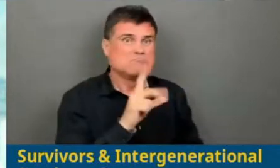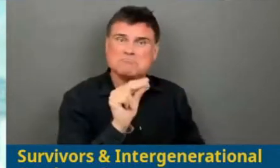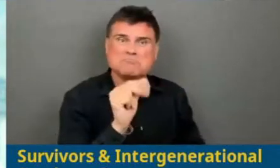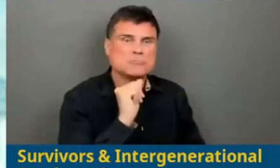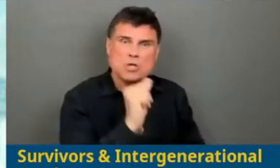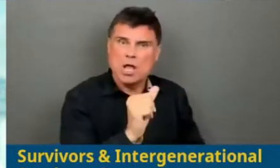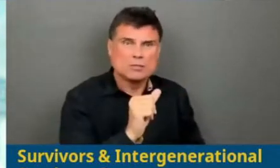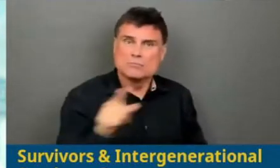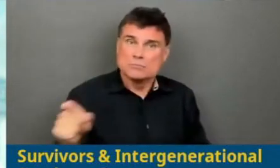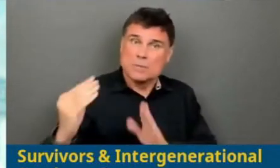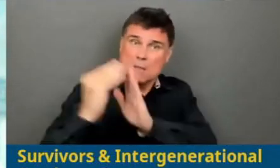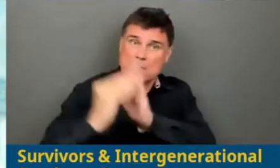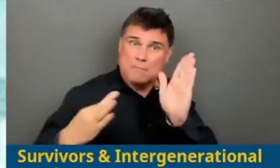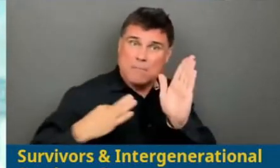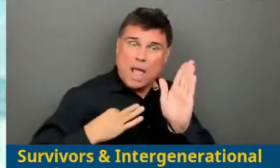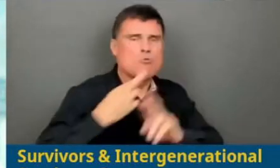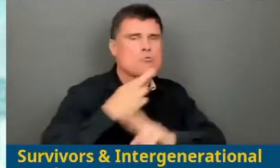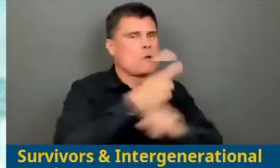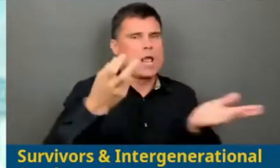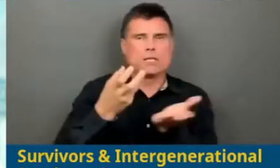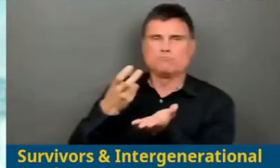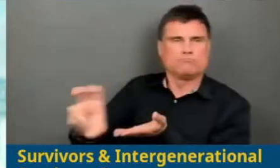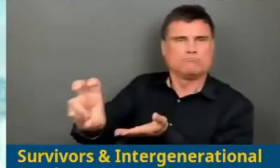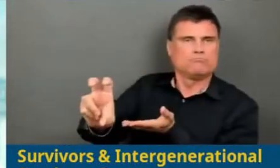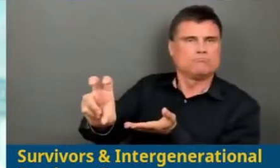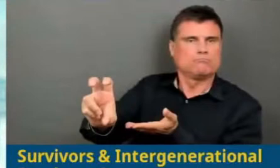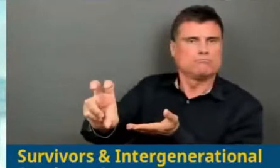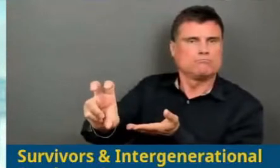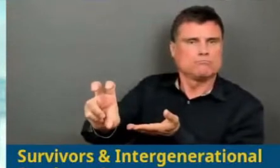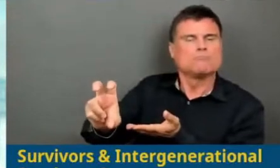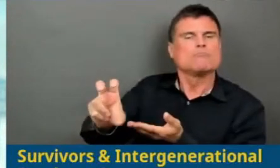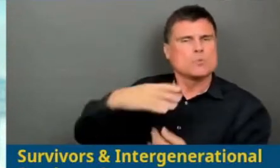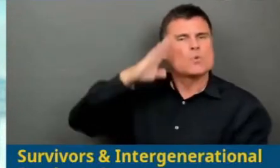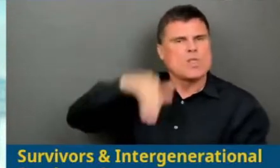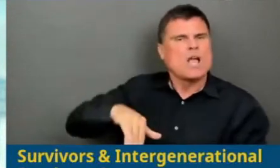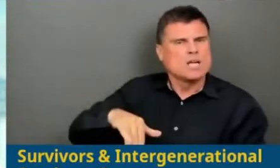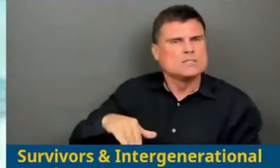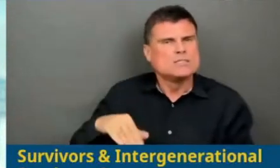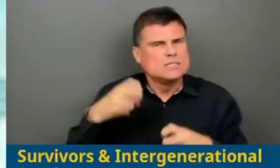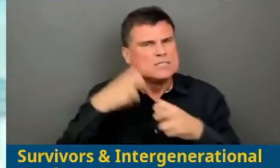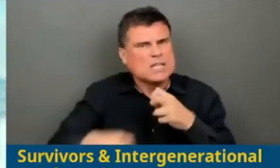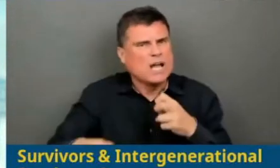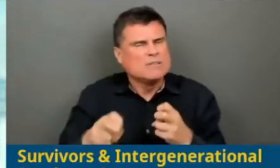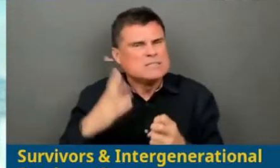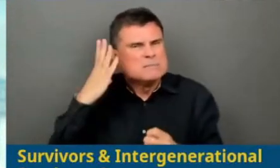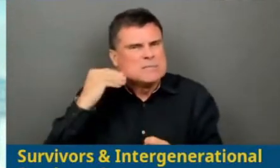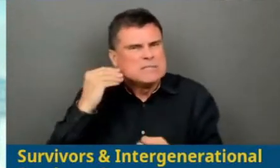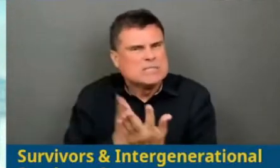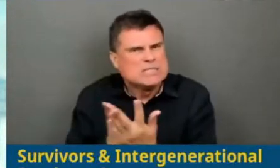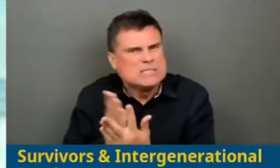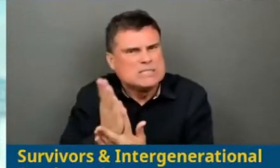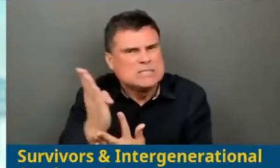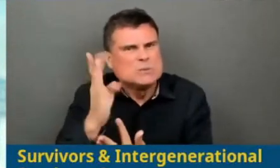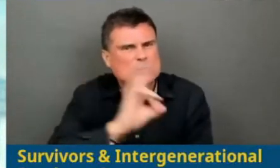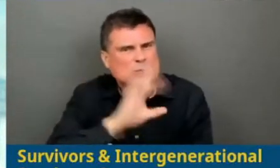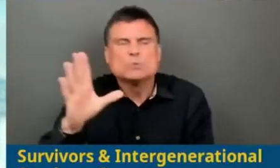time, and we want to make sure that the resources are readily available, easy to access, and